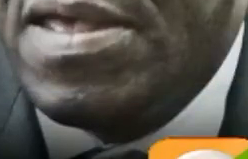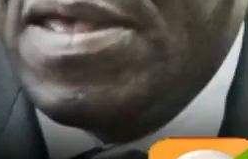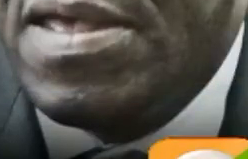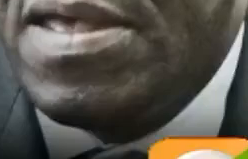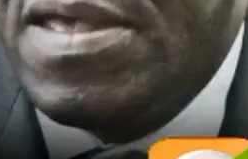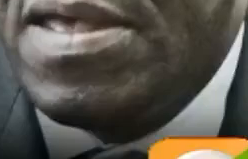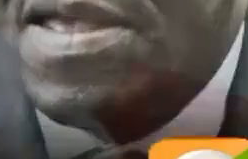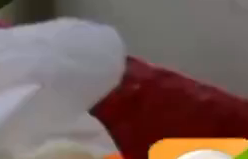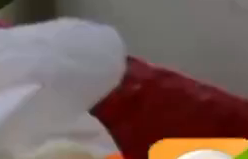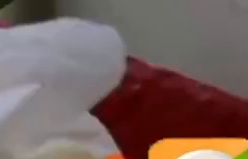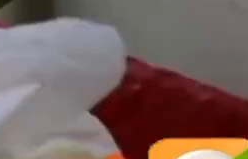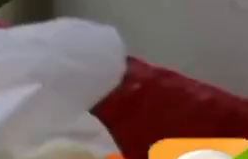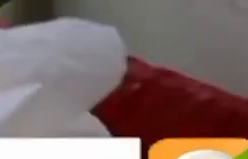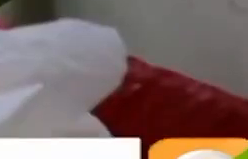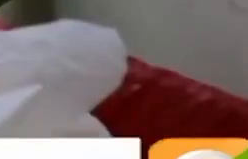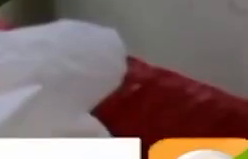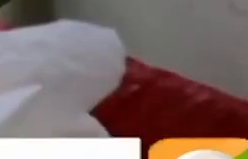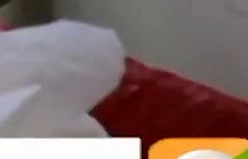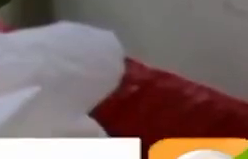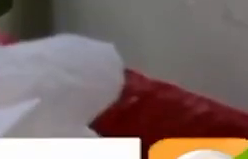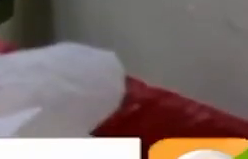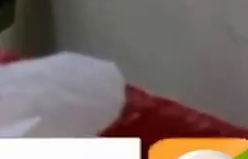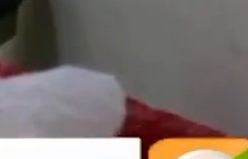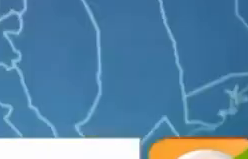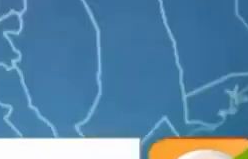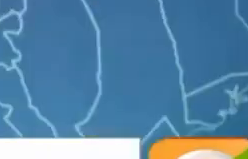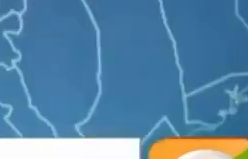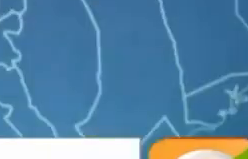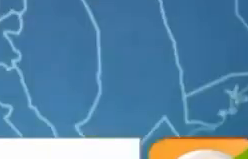serving people," end of quote. In the last 24 hours,